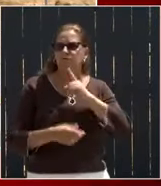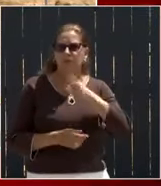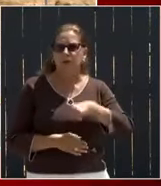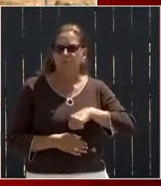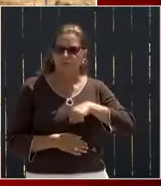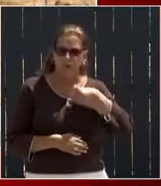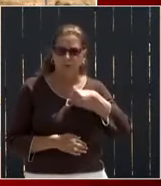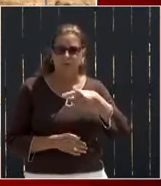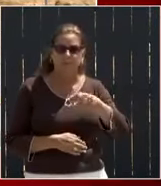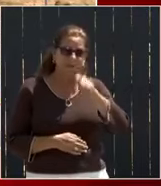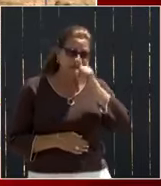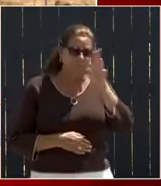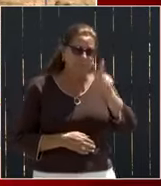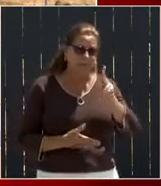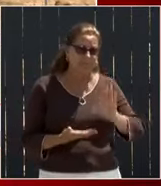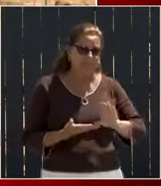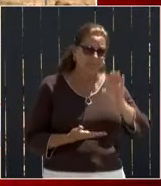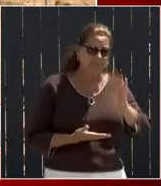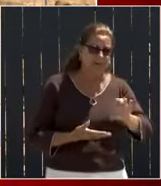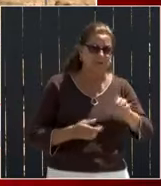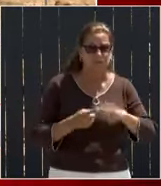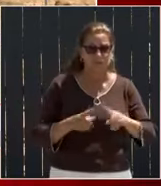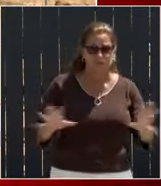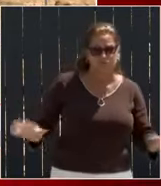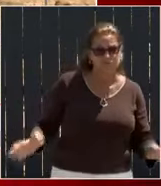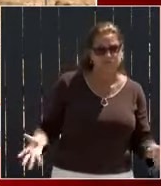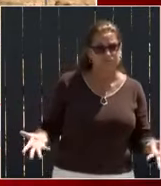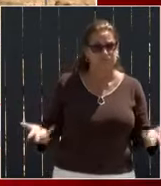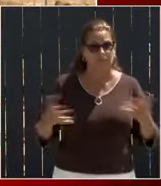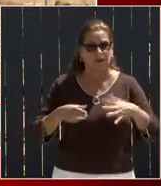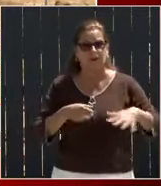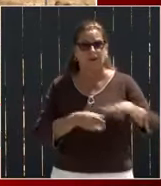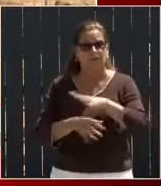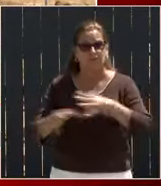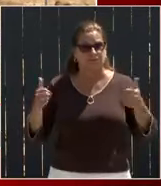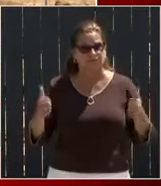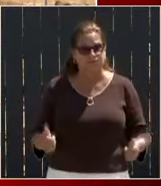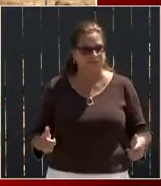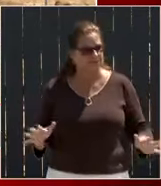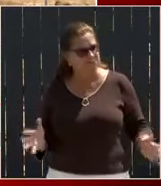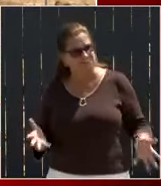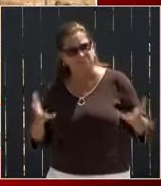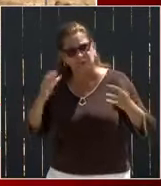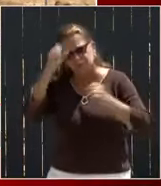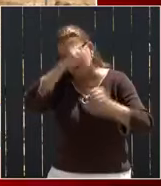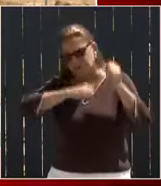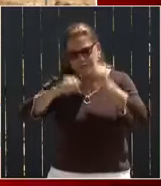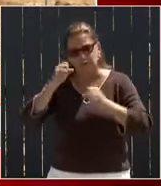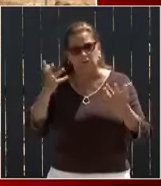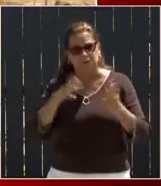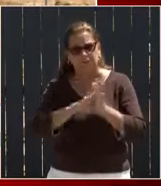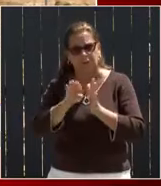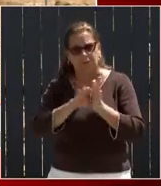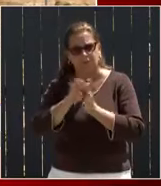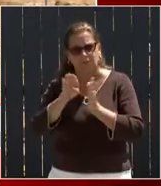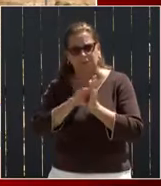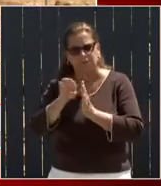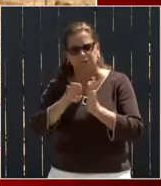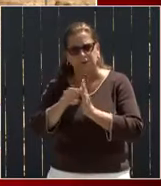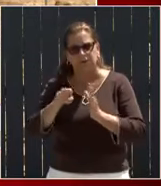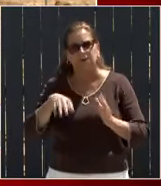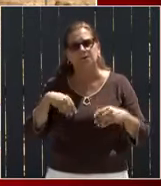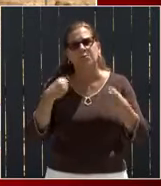in financing the development of Skyland Town Center, which is this part of it as opposed to PNC behind me. It provides a